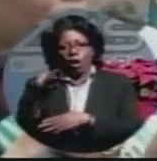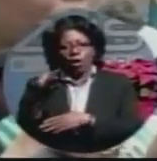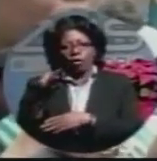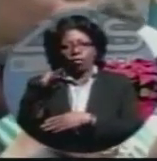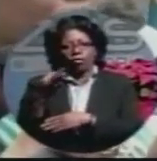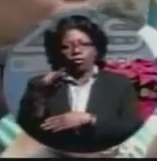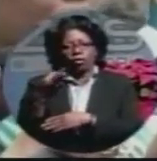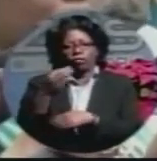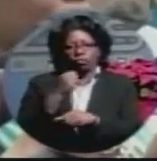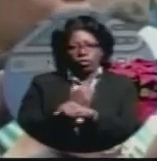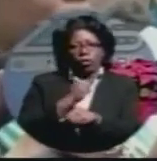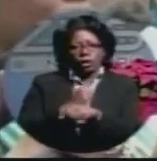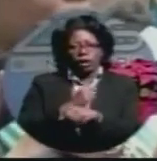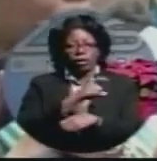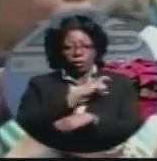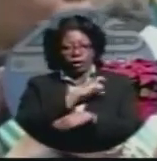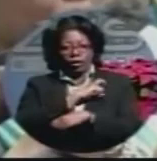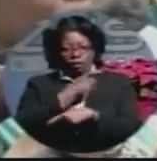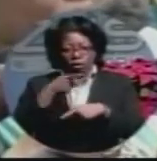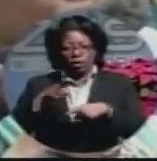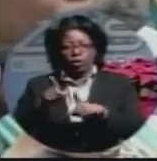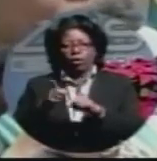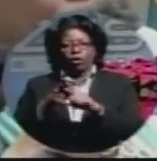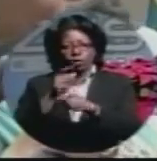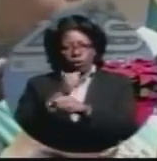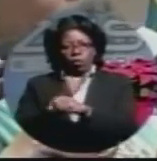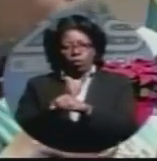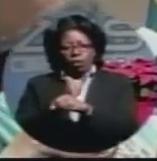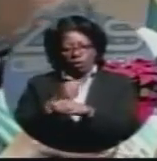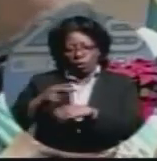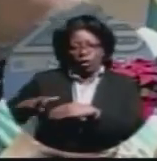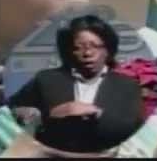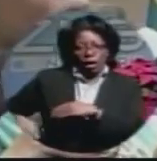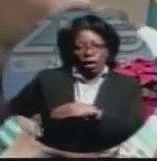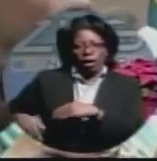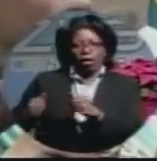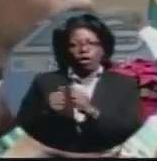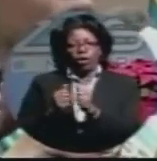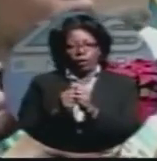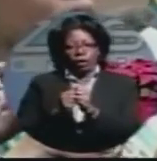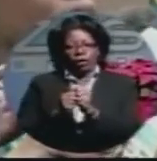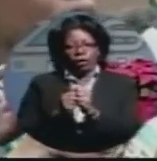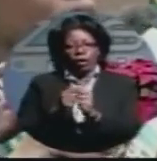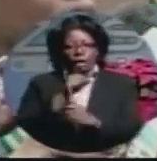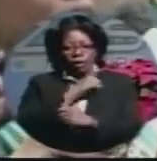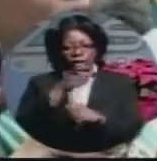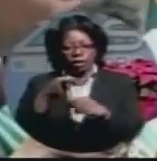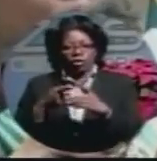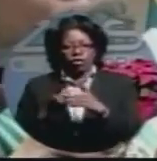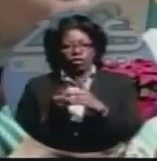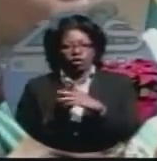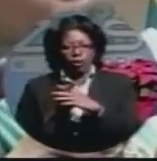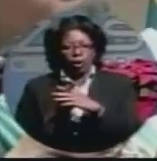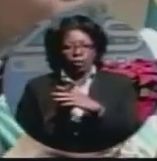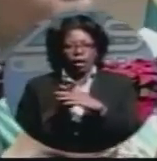work fully armed with police resources and turn up at a business,